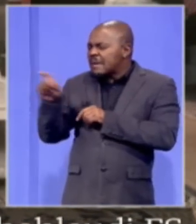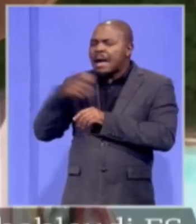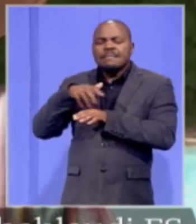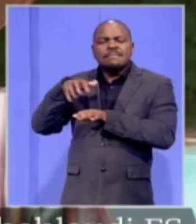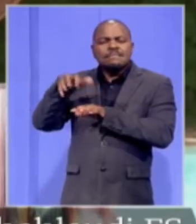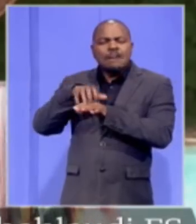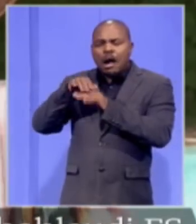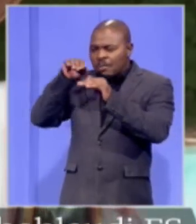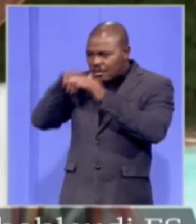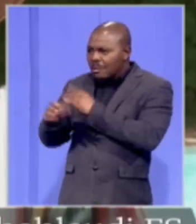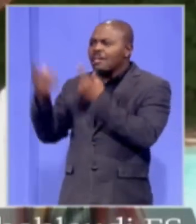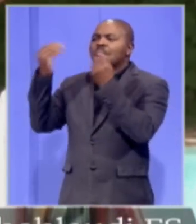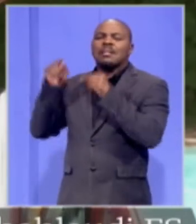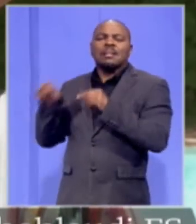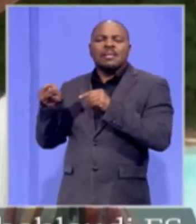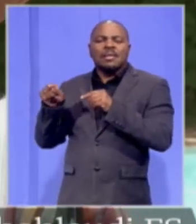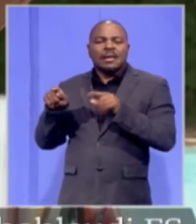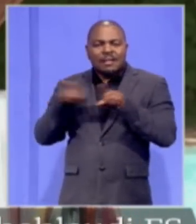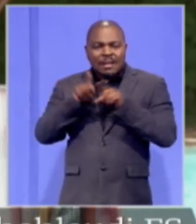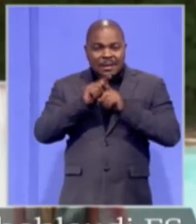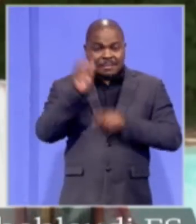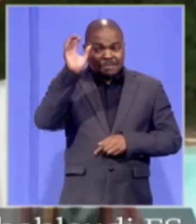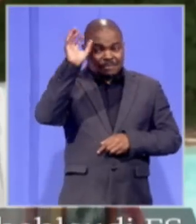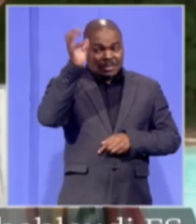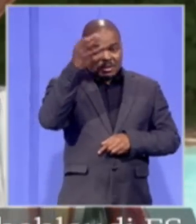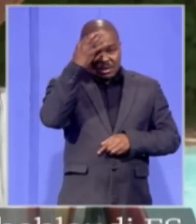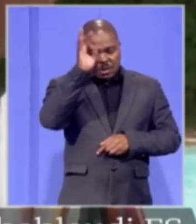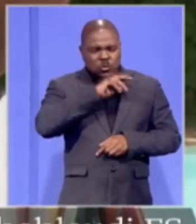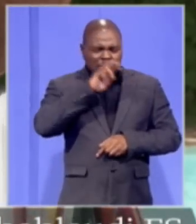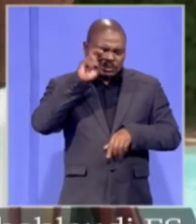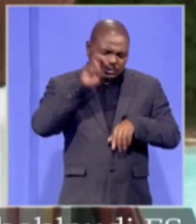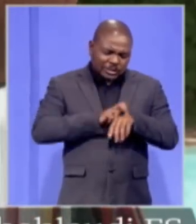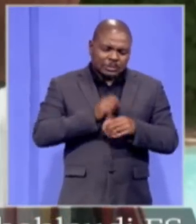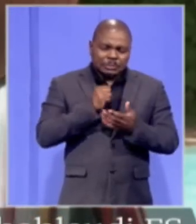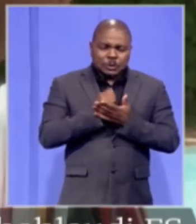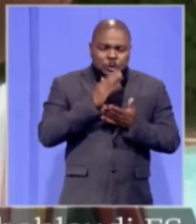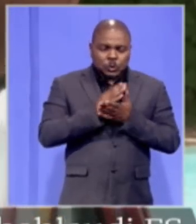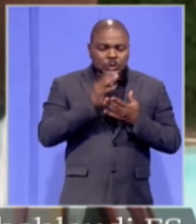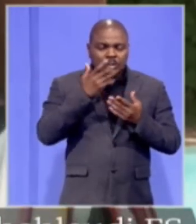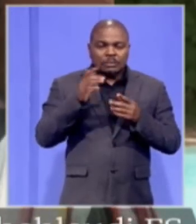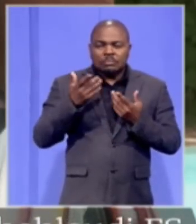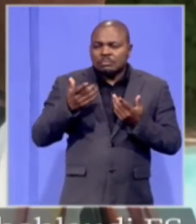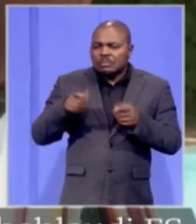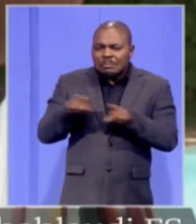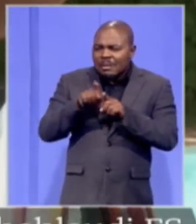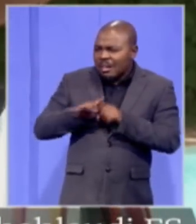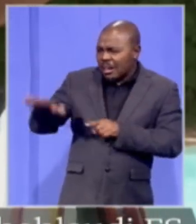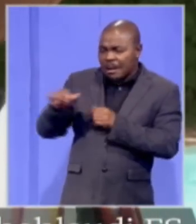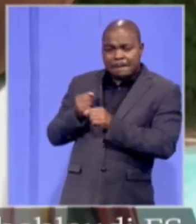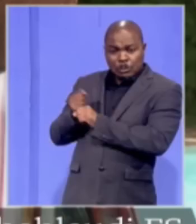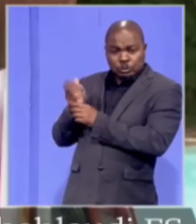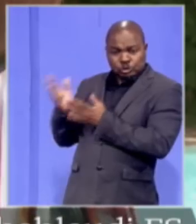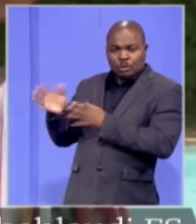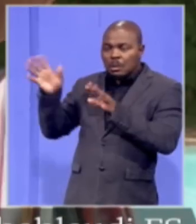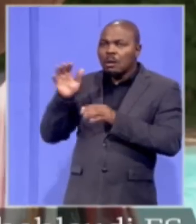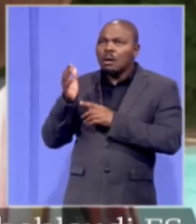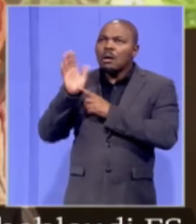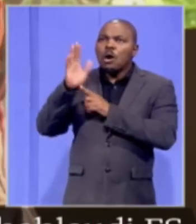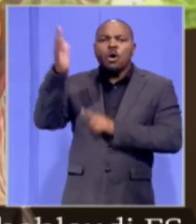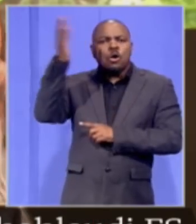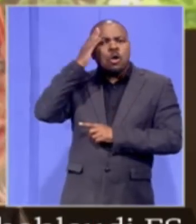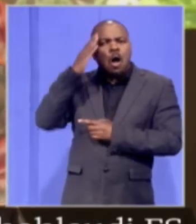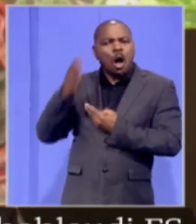jwalo ka mmuso wa Freistata ko re etse bonnete ba hore re ntsha dibaka tsena re di beha mane batho ba di tsebe hore di